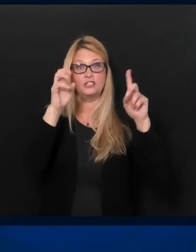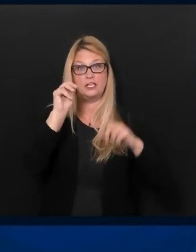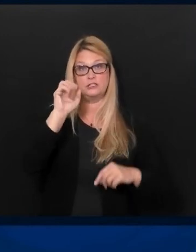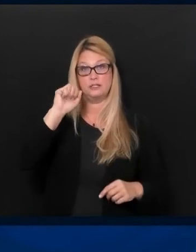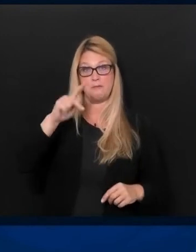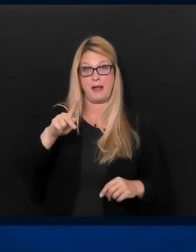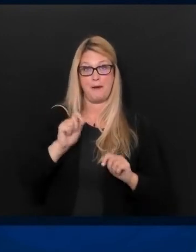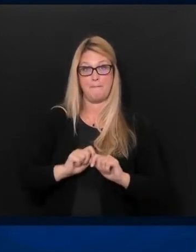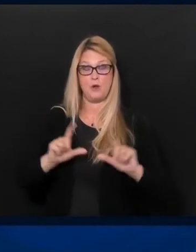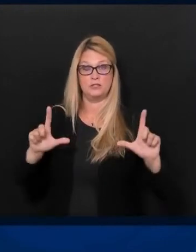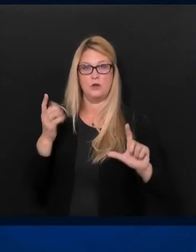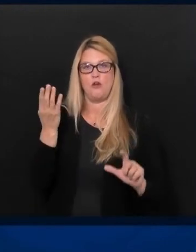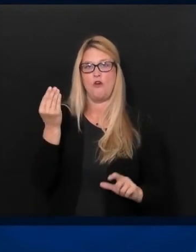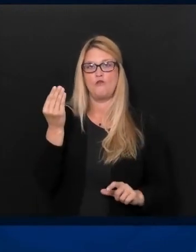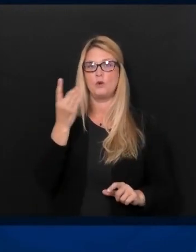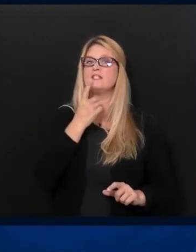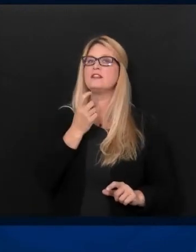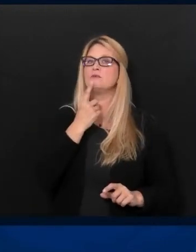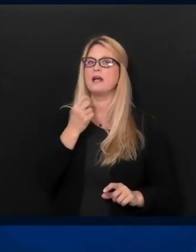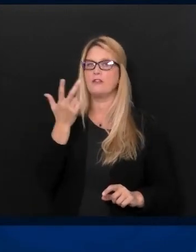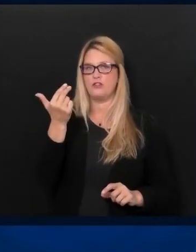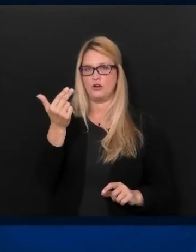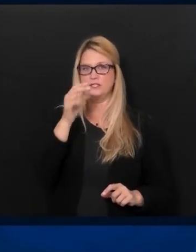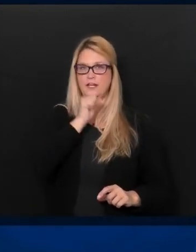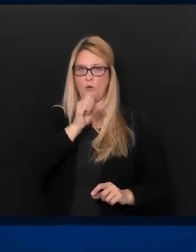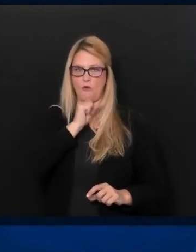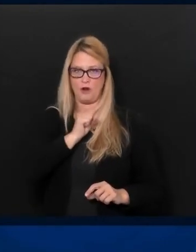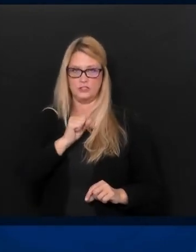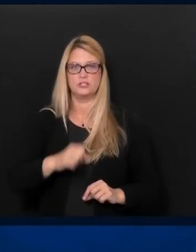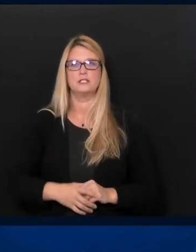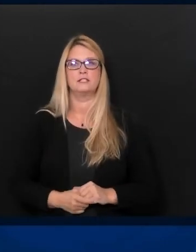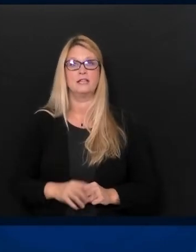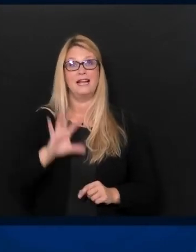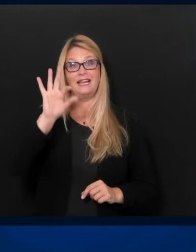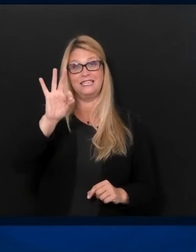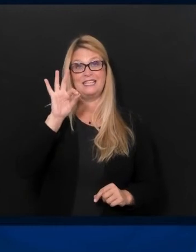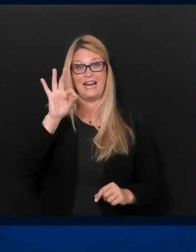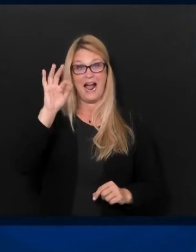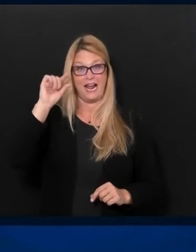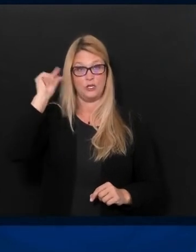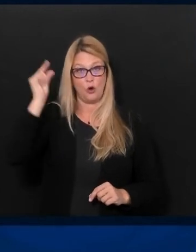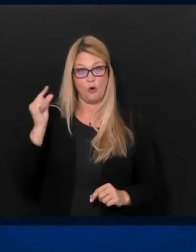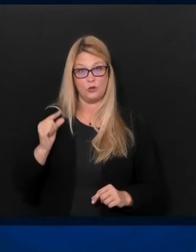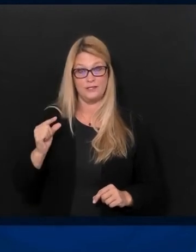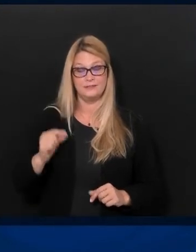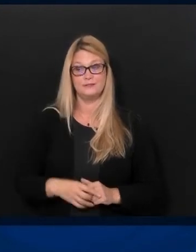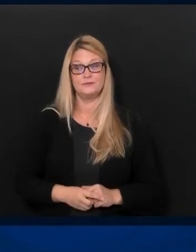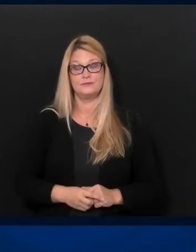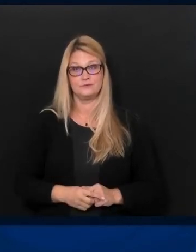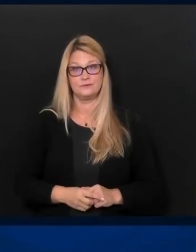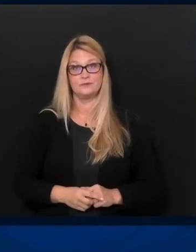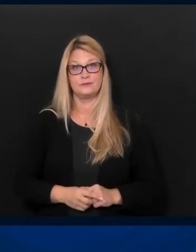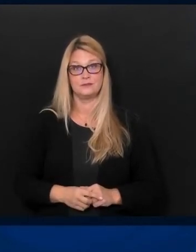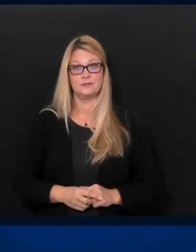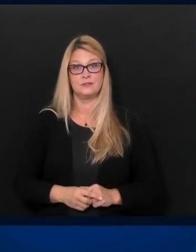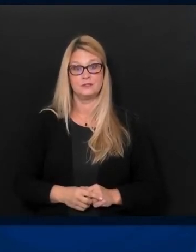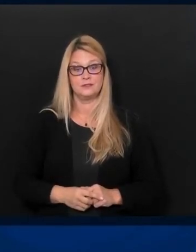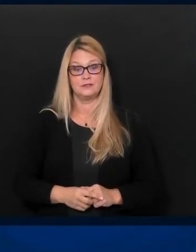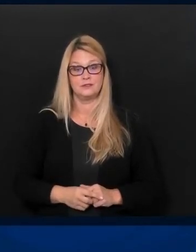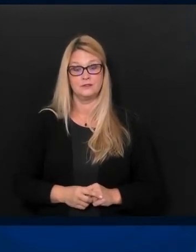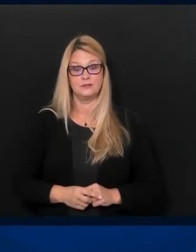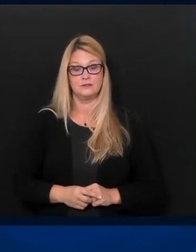map came out. We had 14 red counties, 13 orange counties, 9 gold counties. That's all up.